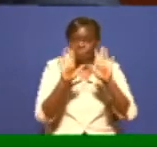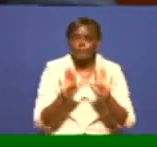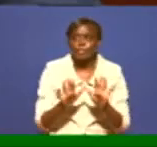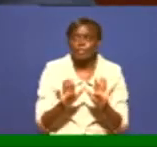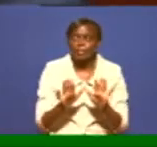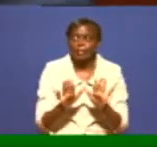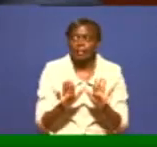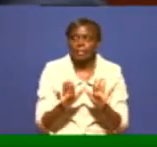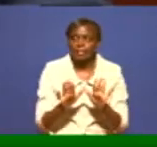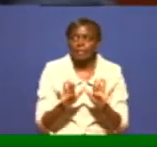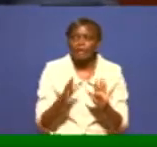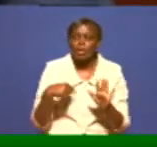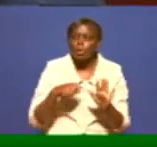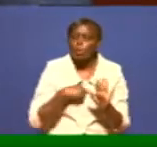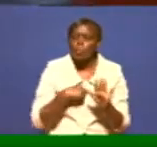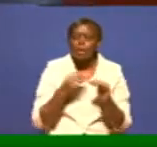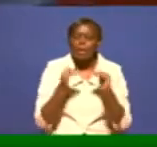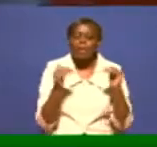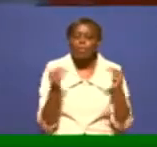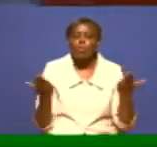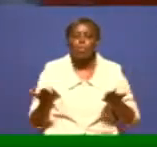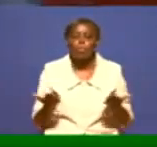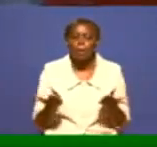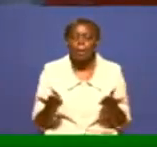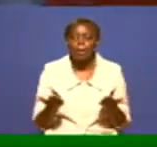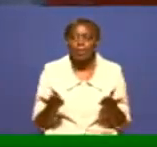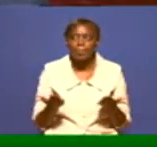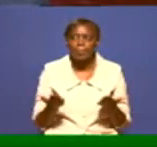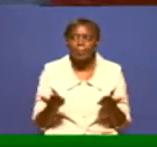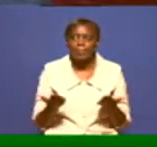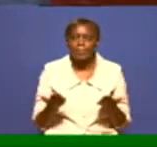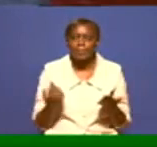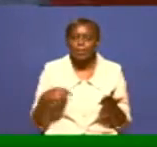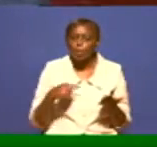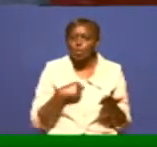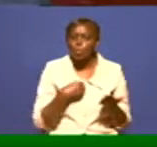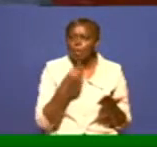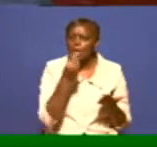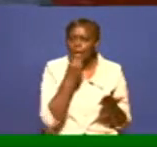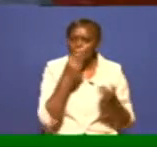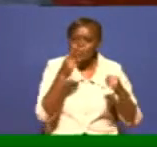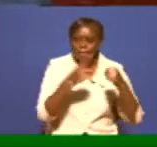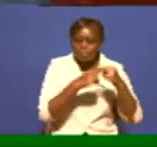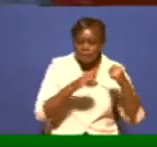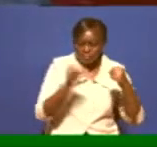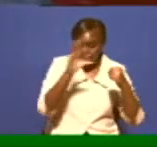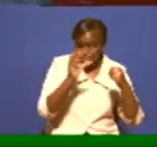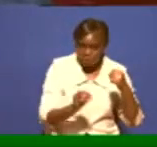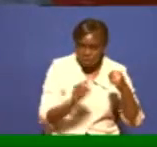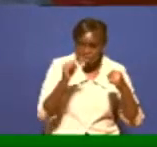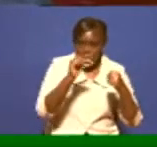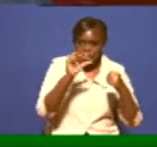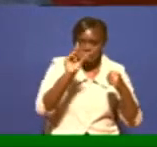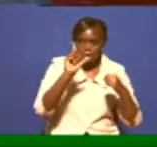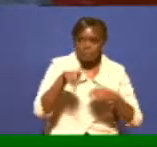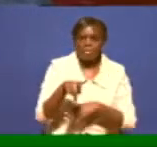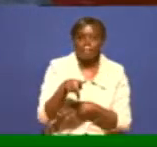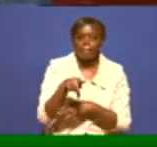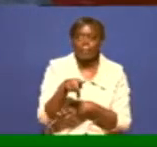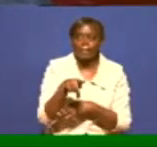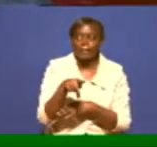is because we are almost at a level where we are eating over 70% of our GDP